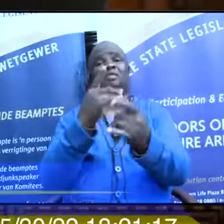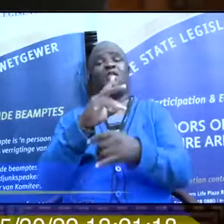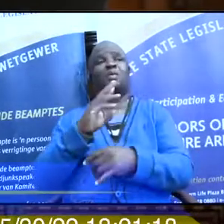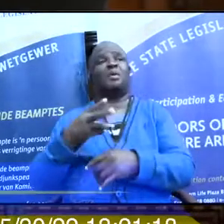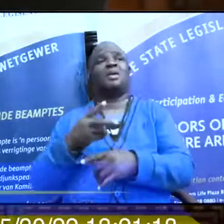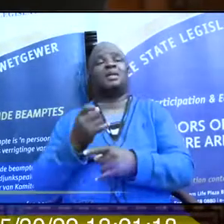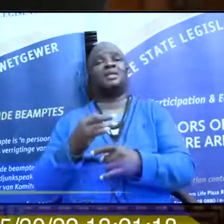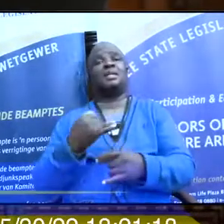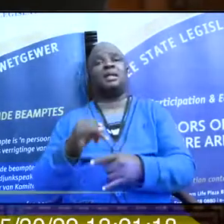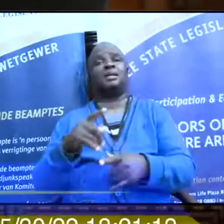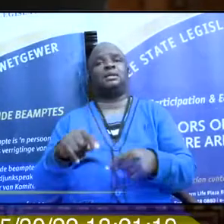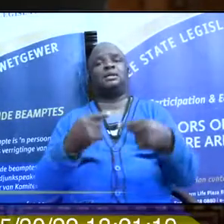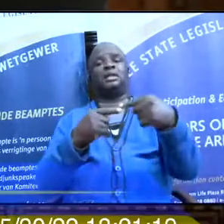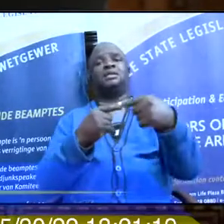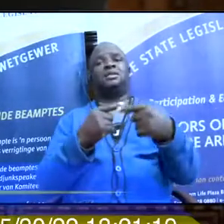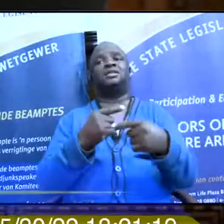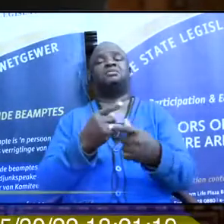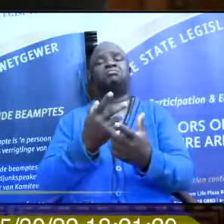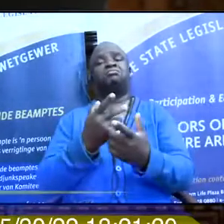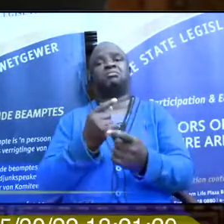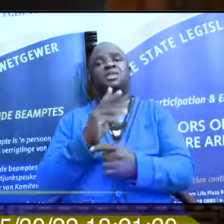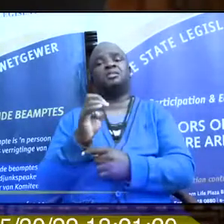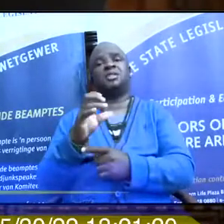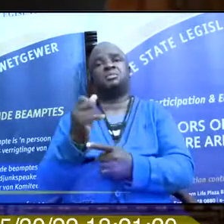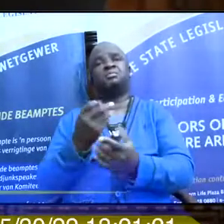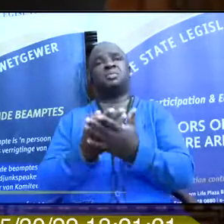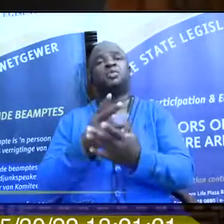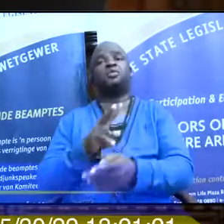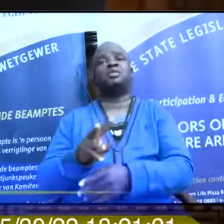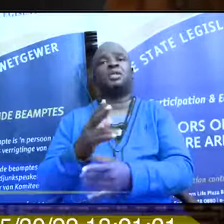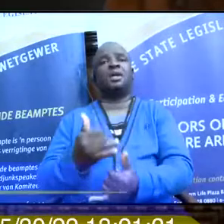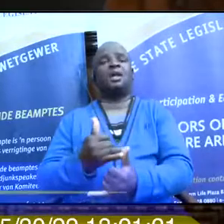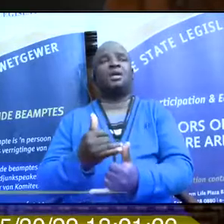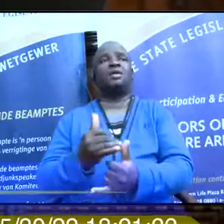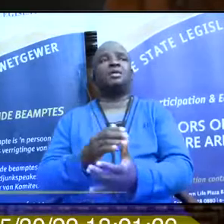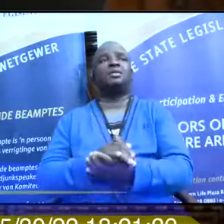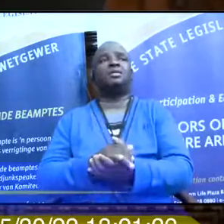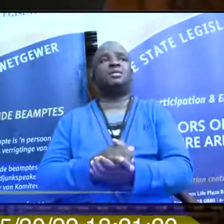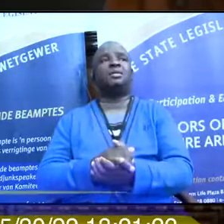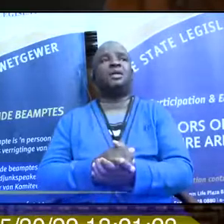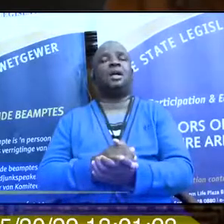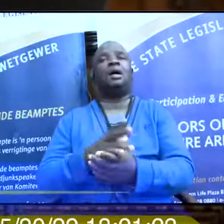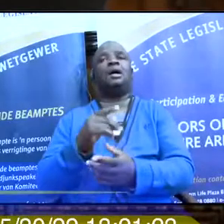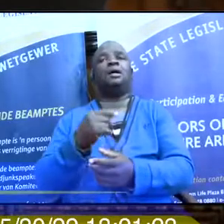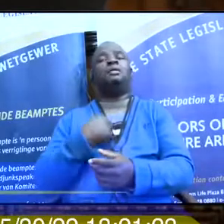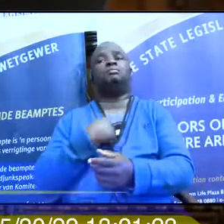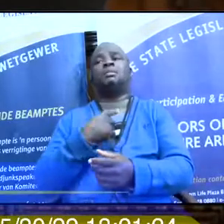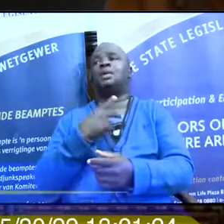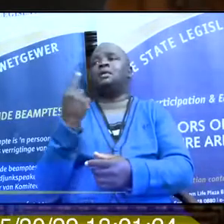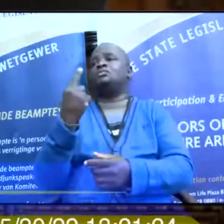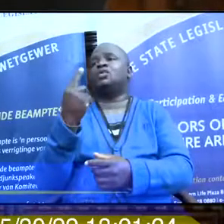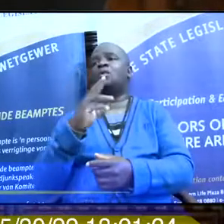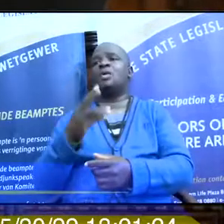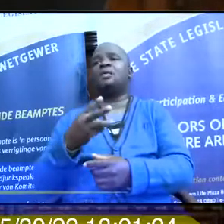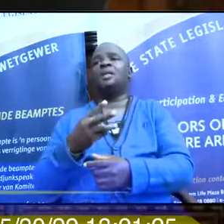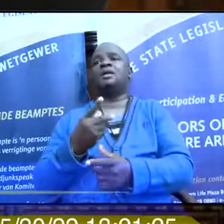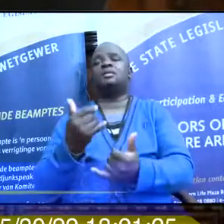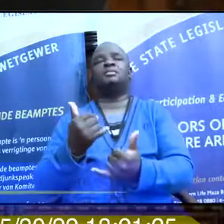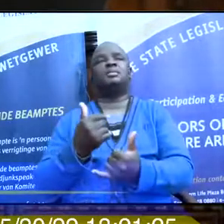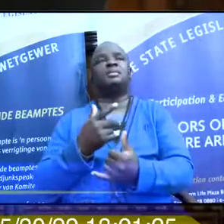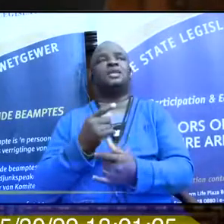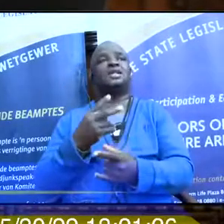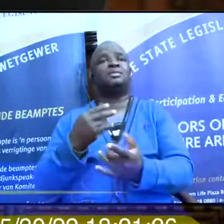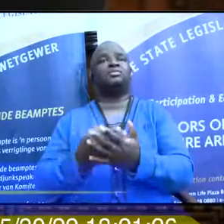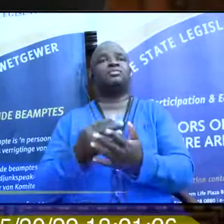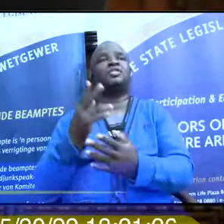it's still a challenge let me see i mean you can even see now that i'm the only female among those men who are